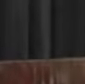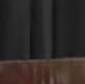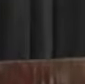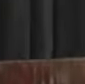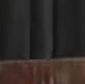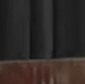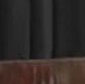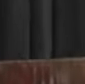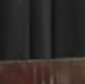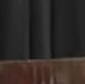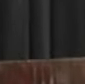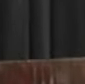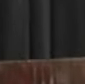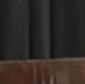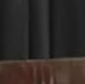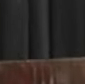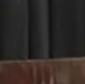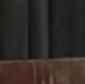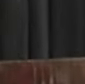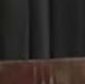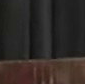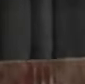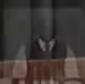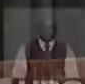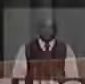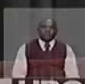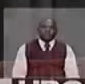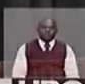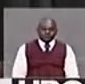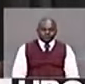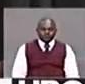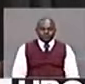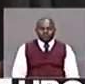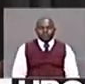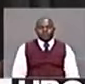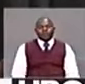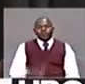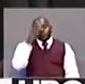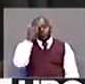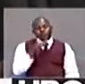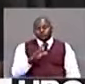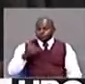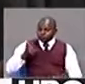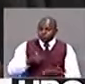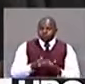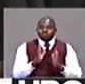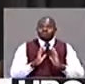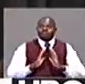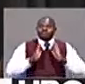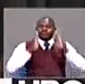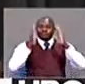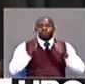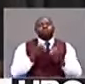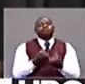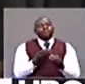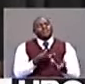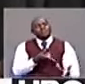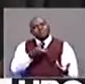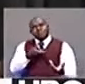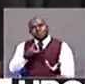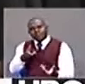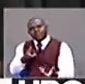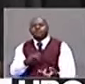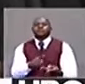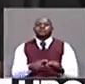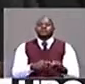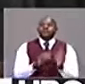good Archbishop, we are going to deal with the issues he was raising in respect to the arbitrary killings and arrests.